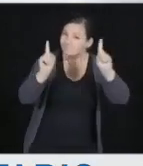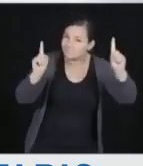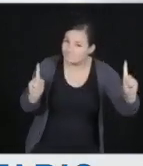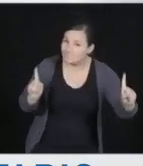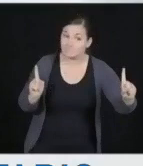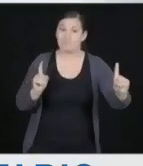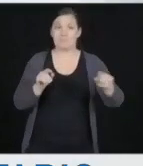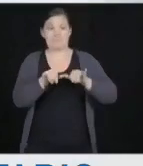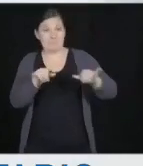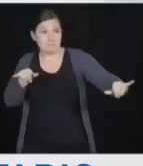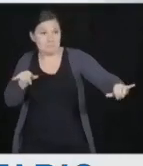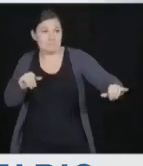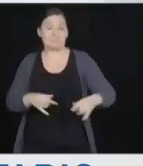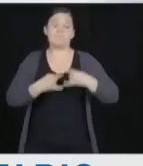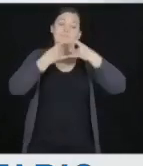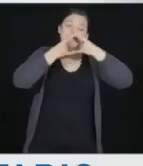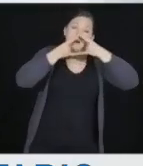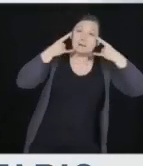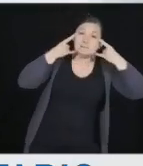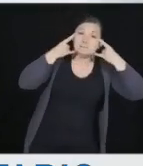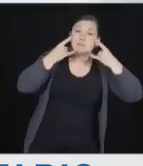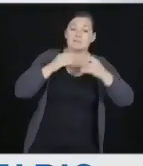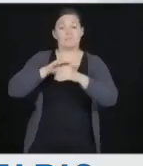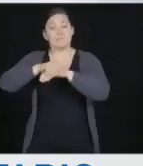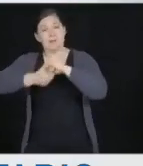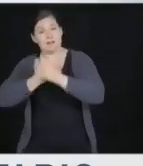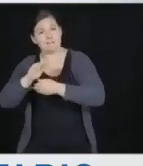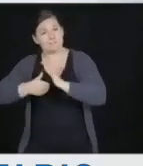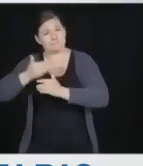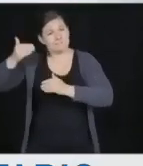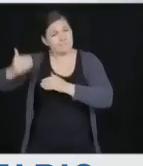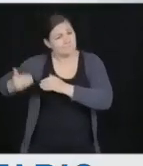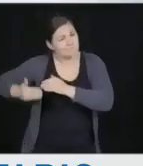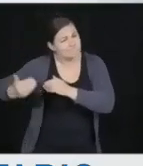that we can, in the future, continue to safely enjoy the loosening of restrictions.